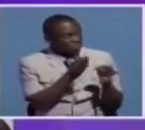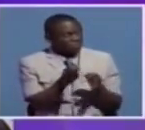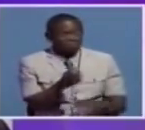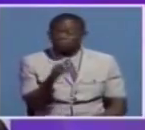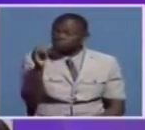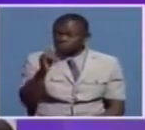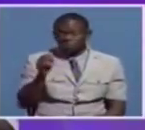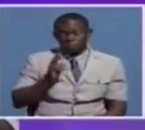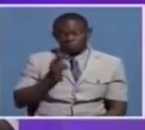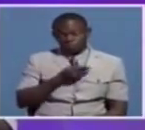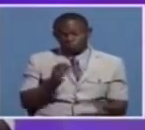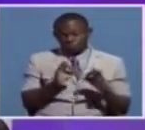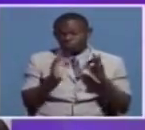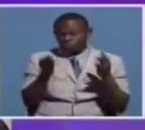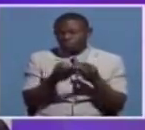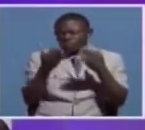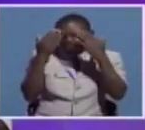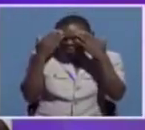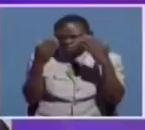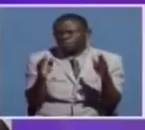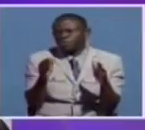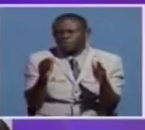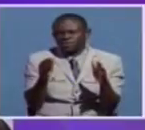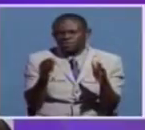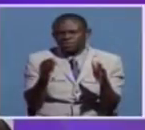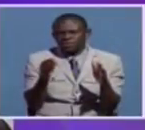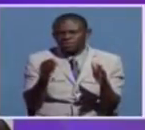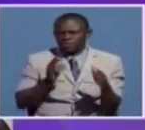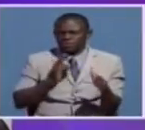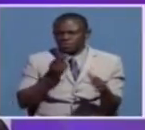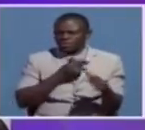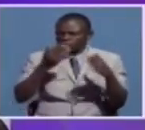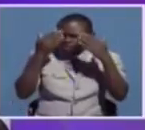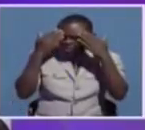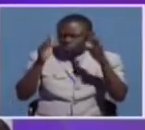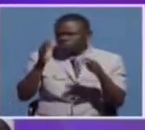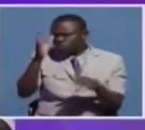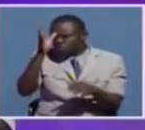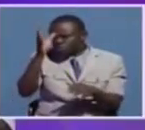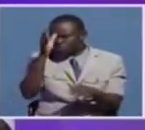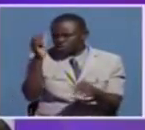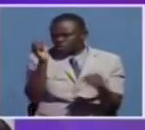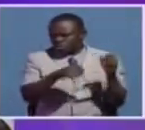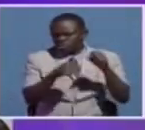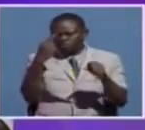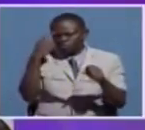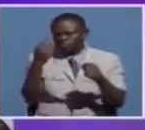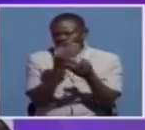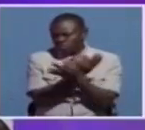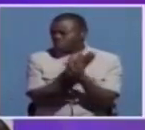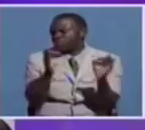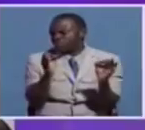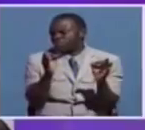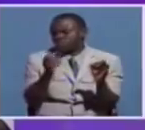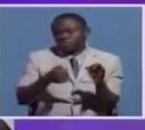struggle. Yeah. We knew there was a struggle because of the songs that were being sung, songs of freedom. And so we knew that he was out there fighting